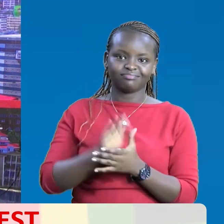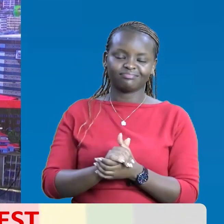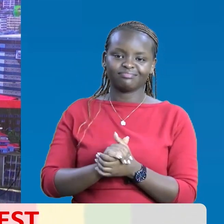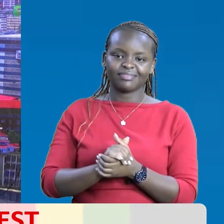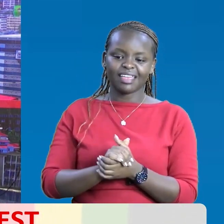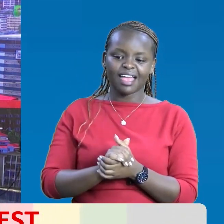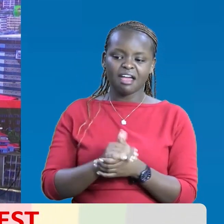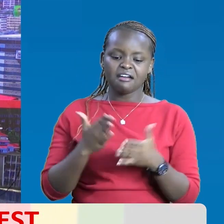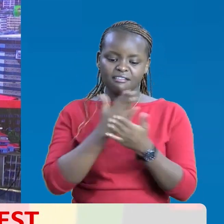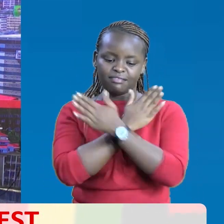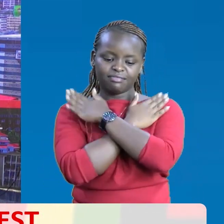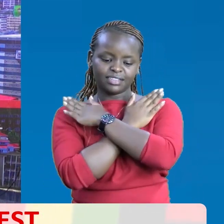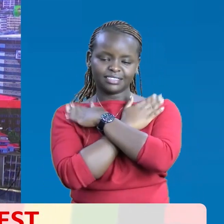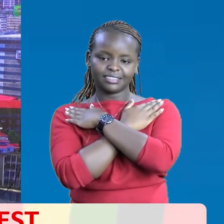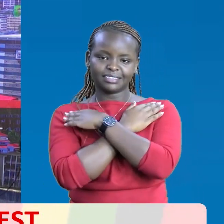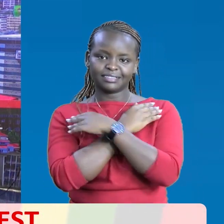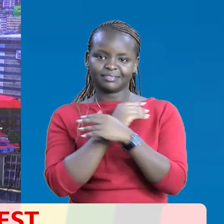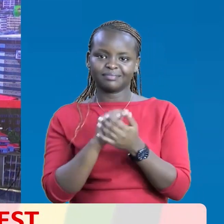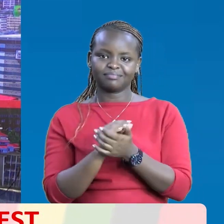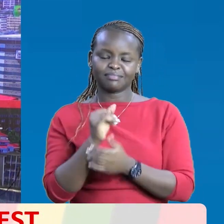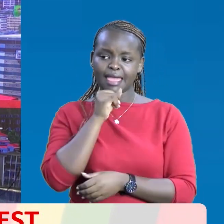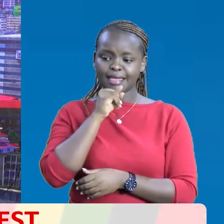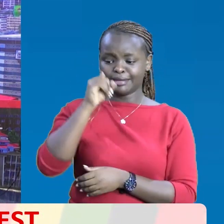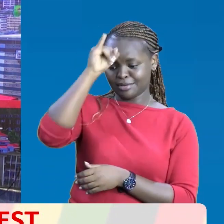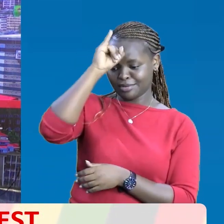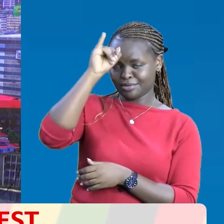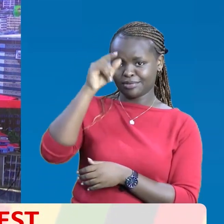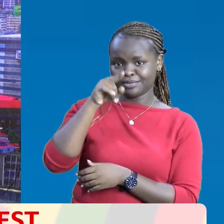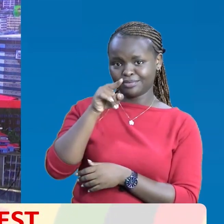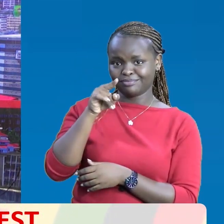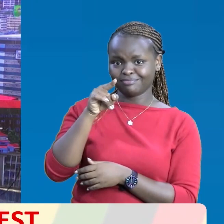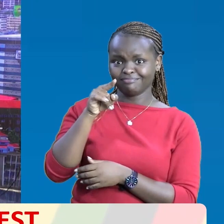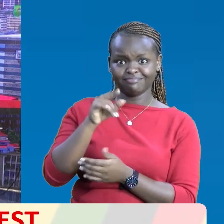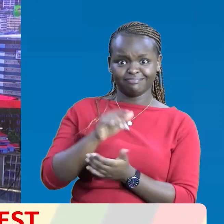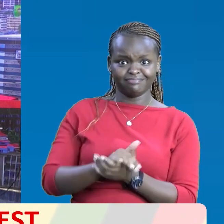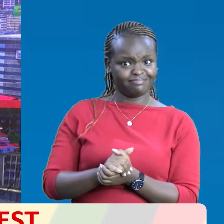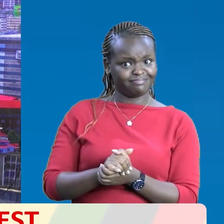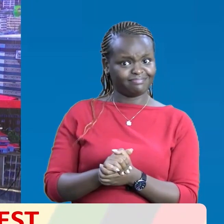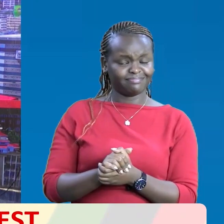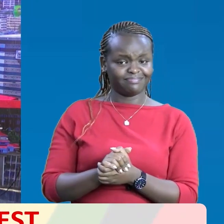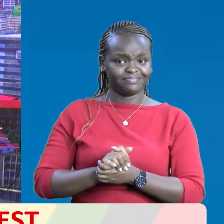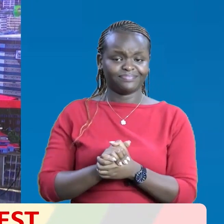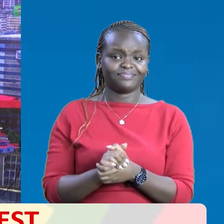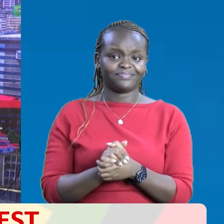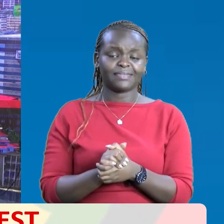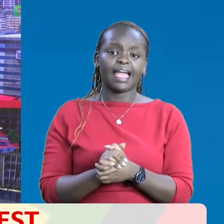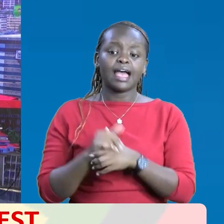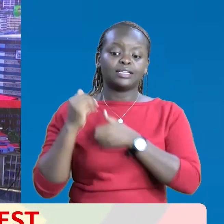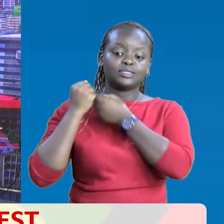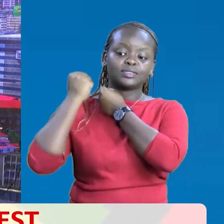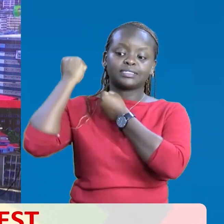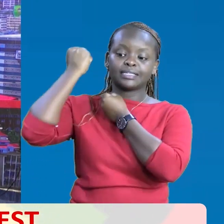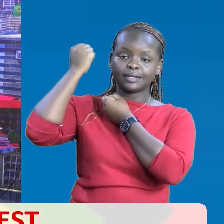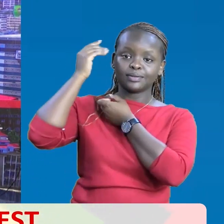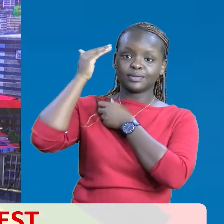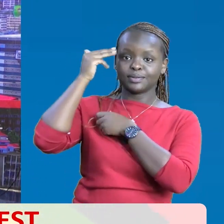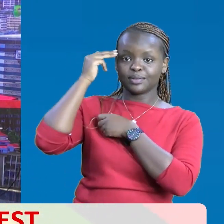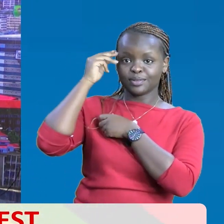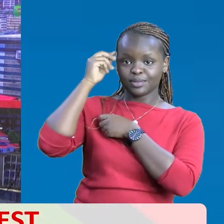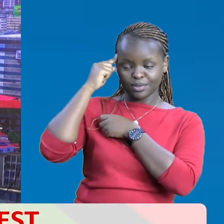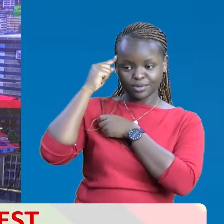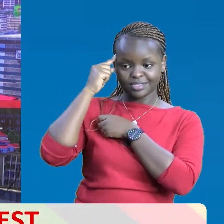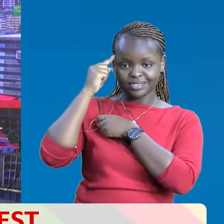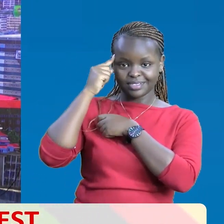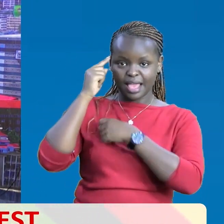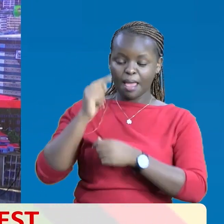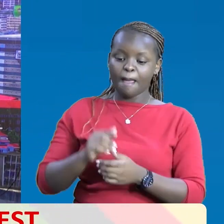sana. Unajua maybe for example, like last month we were talking about all these someone who is having suicidal thoughts and everything. Hata kama mtu in